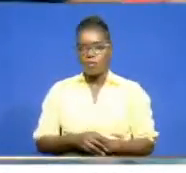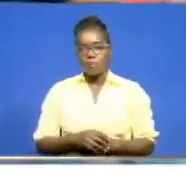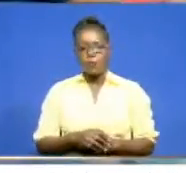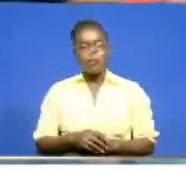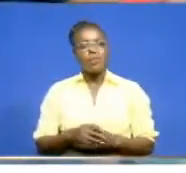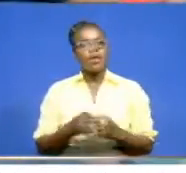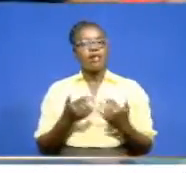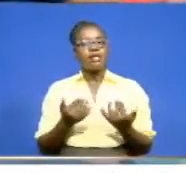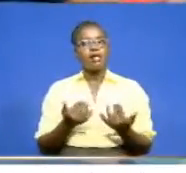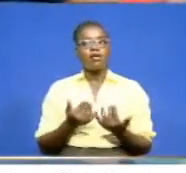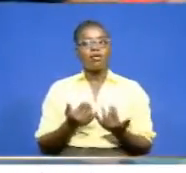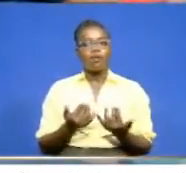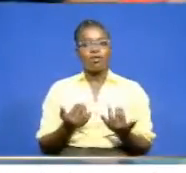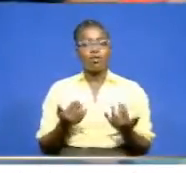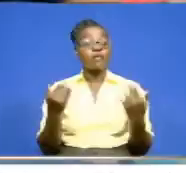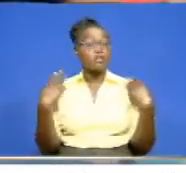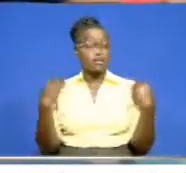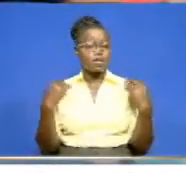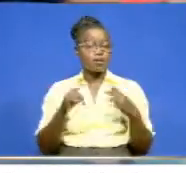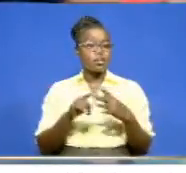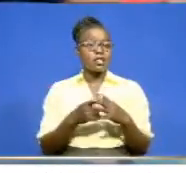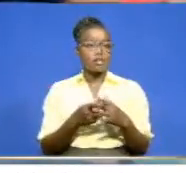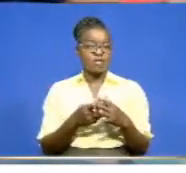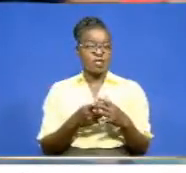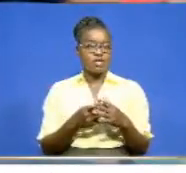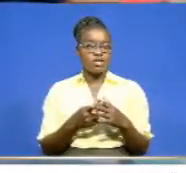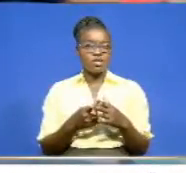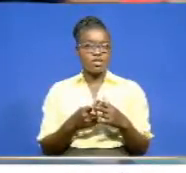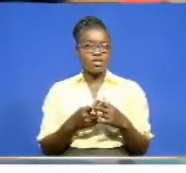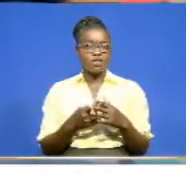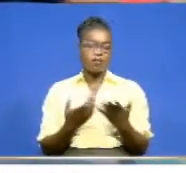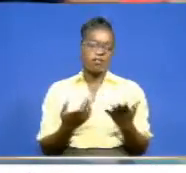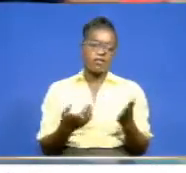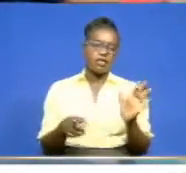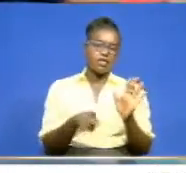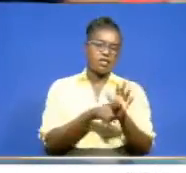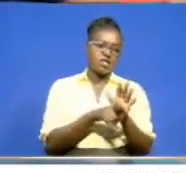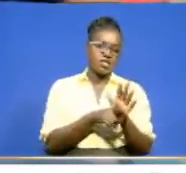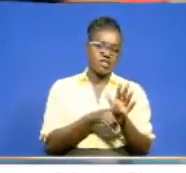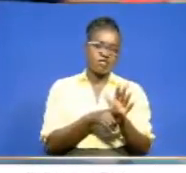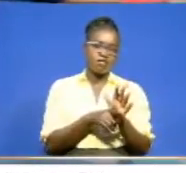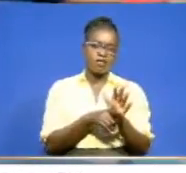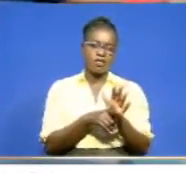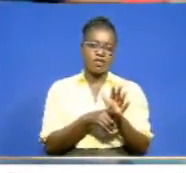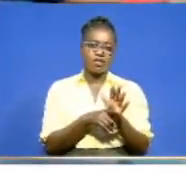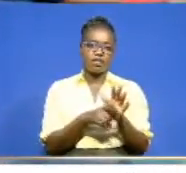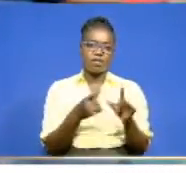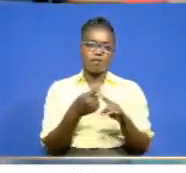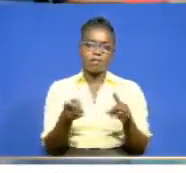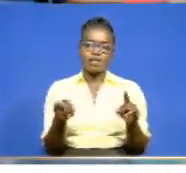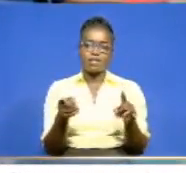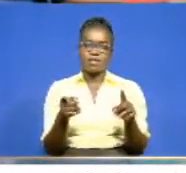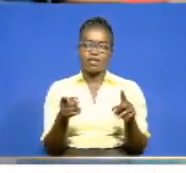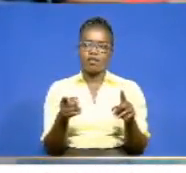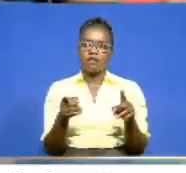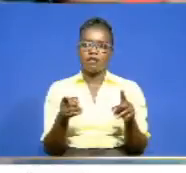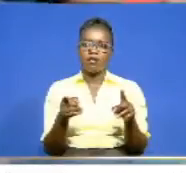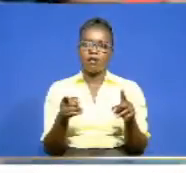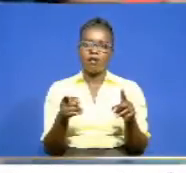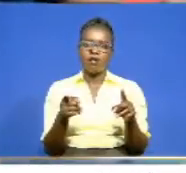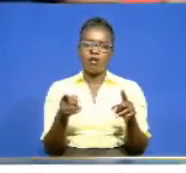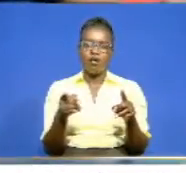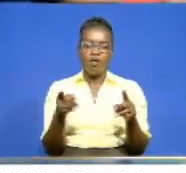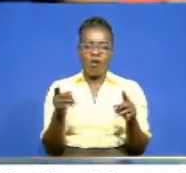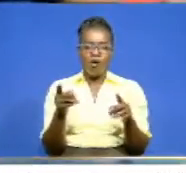speaking on the game, of course, we started off on a bad note, the first two matches. But then again, watching all those